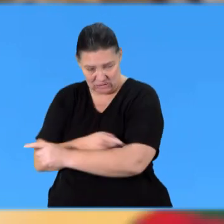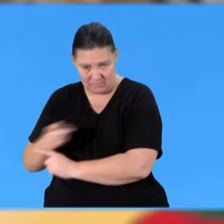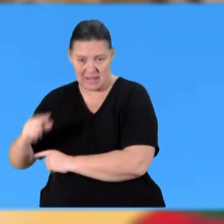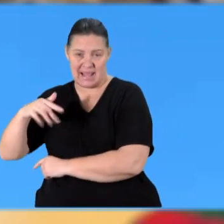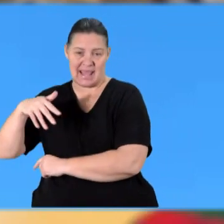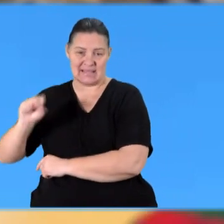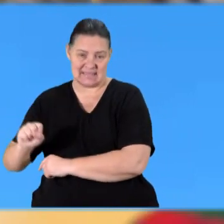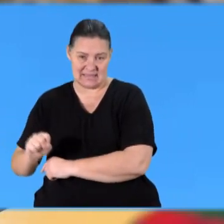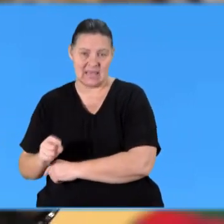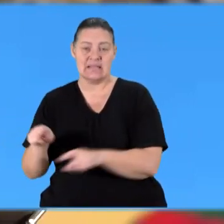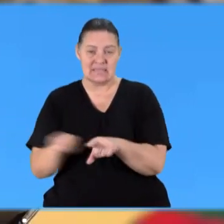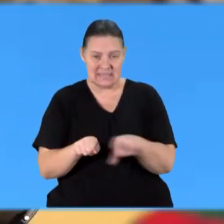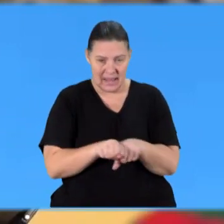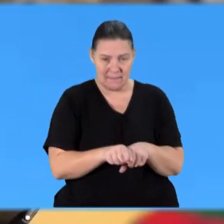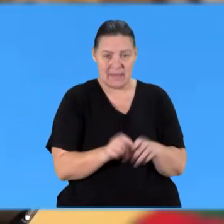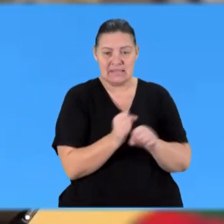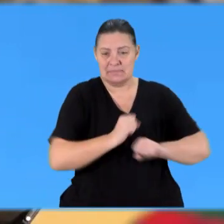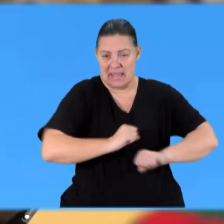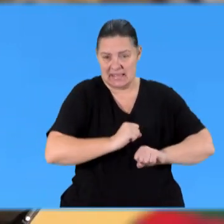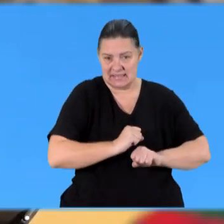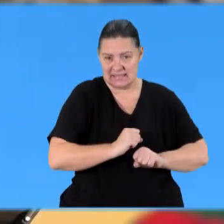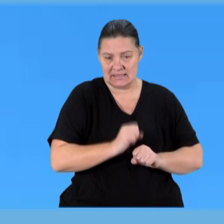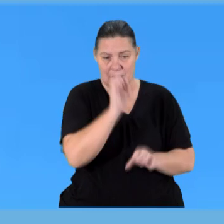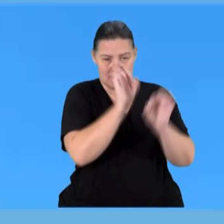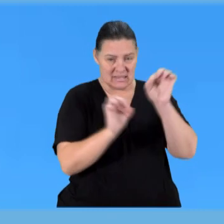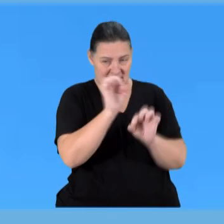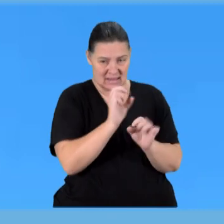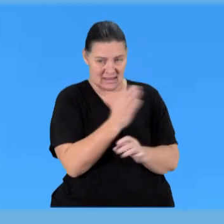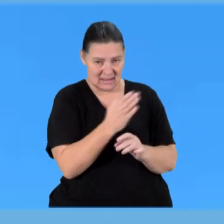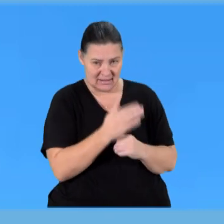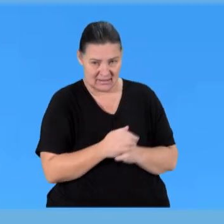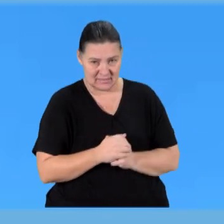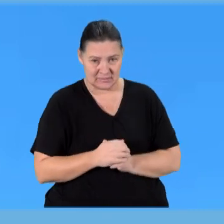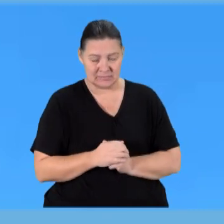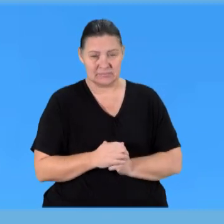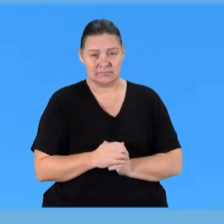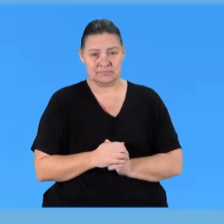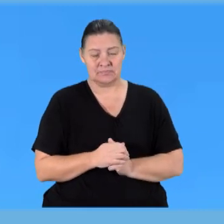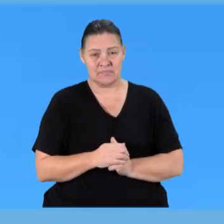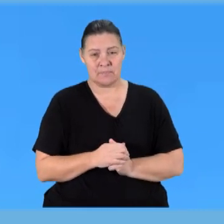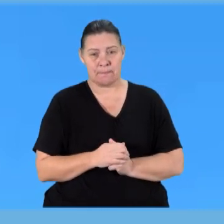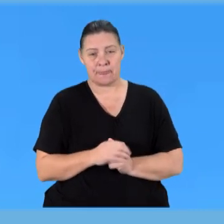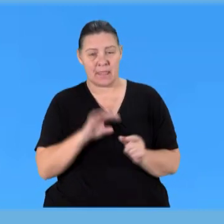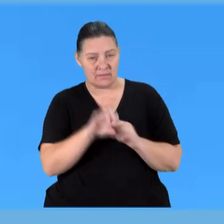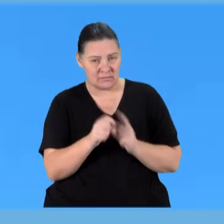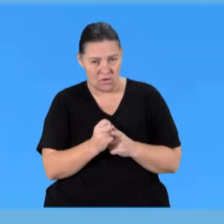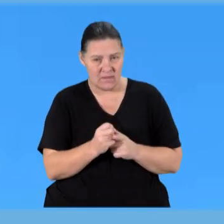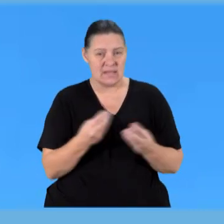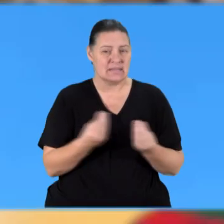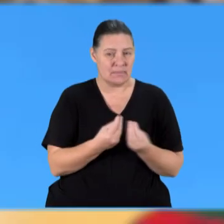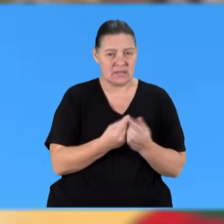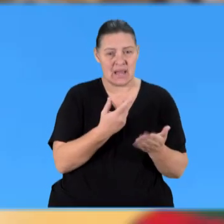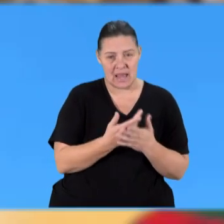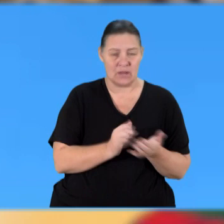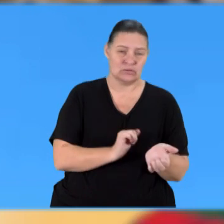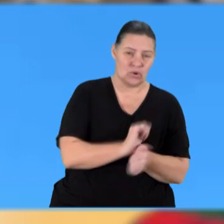the gas. So we can also say the spaces between the particles. So the spaces between the particles, they determine if whether